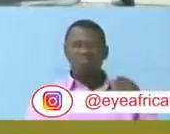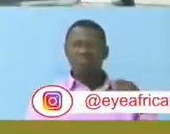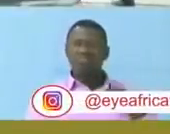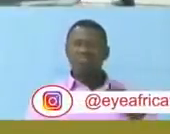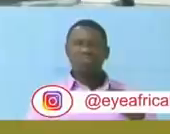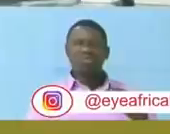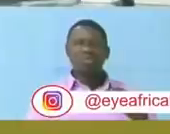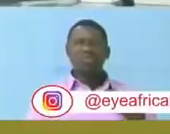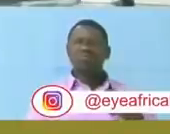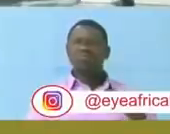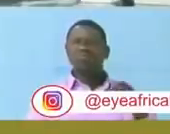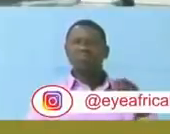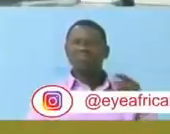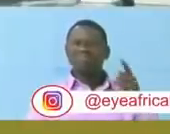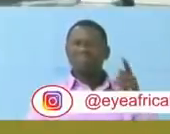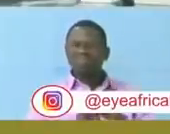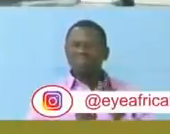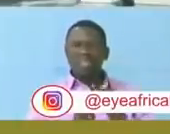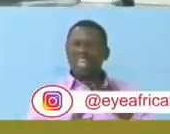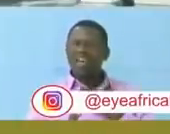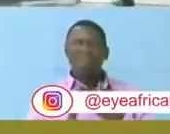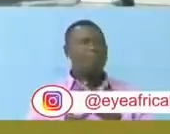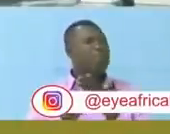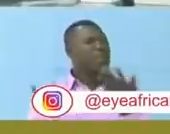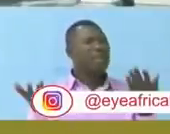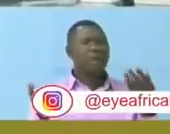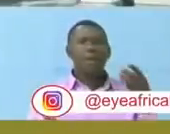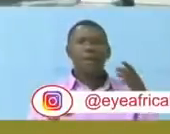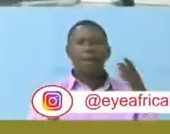of encounters with my officers at checkpoints.